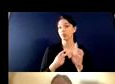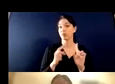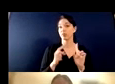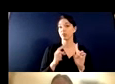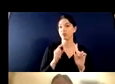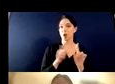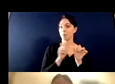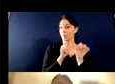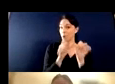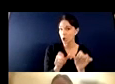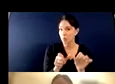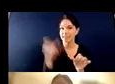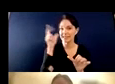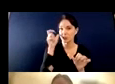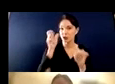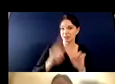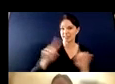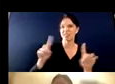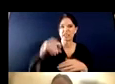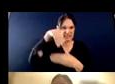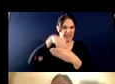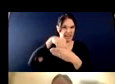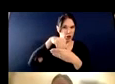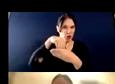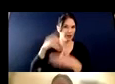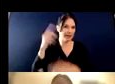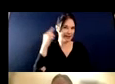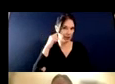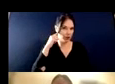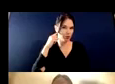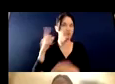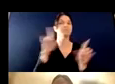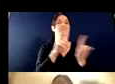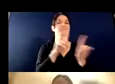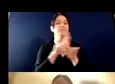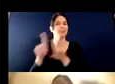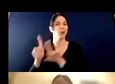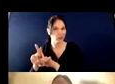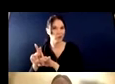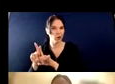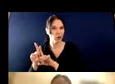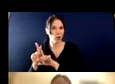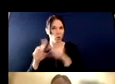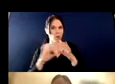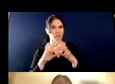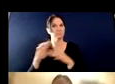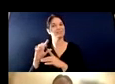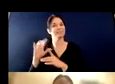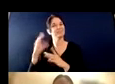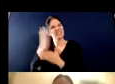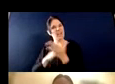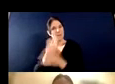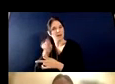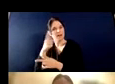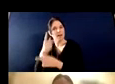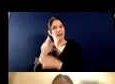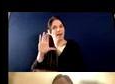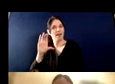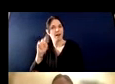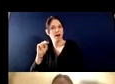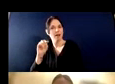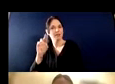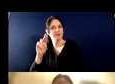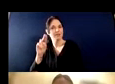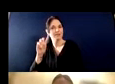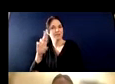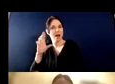permanent hearing difference in the inner ear, as well as some type of conductive hearing difference, some type of blockage